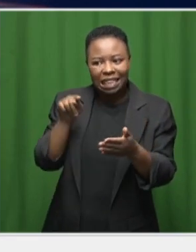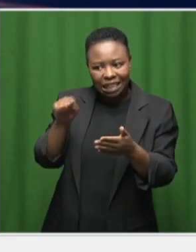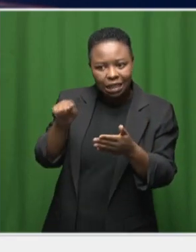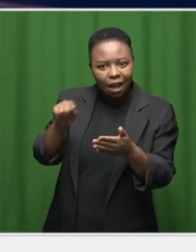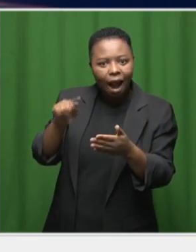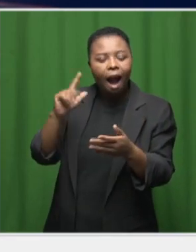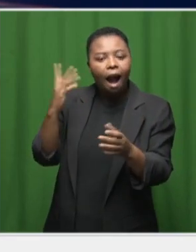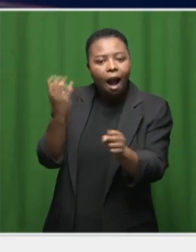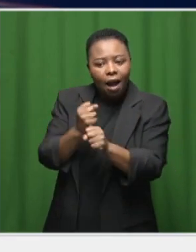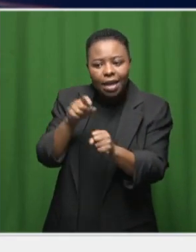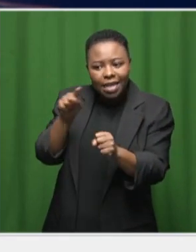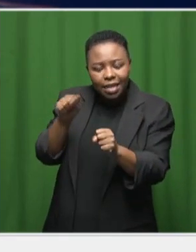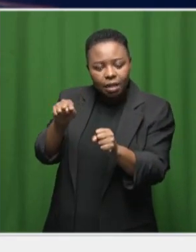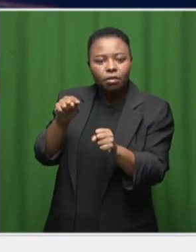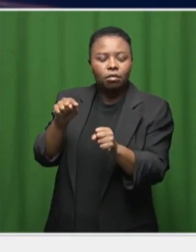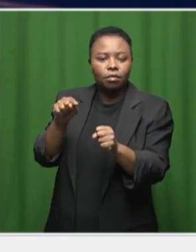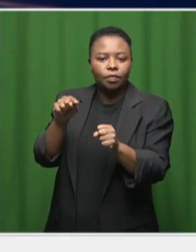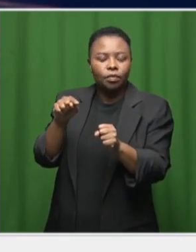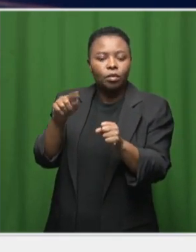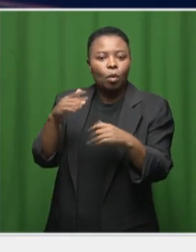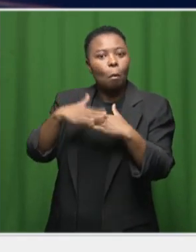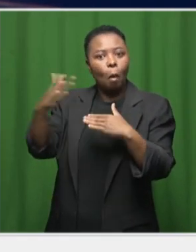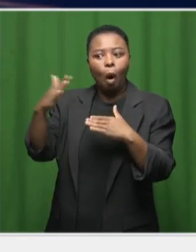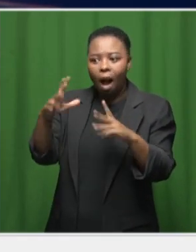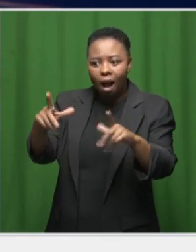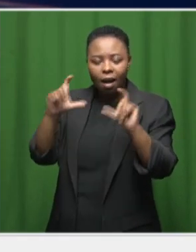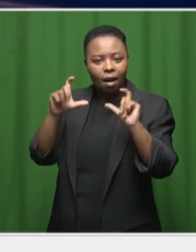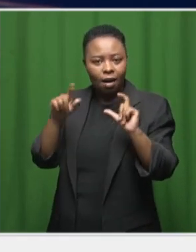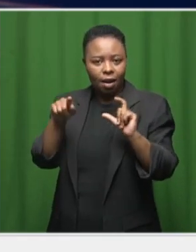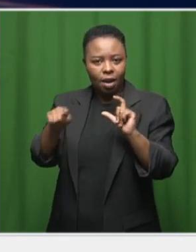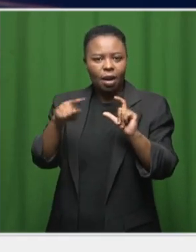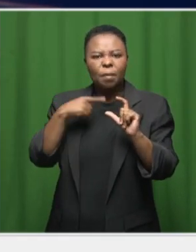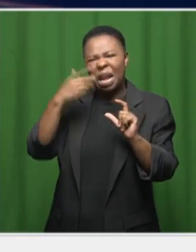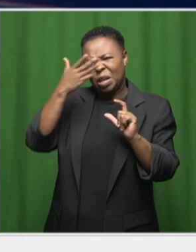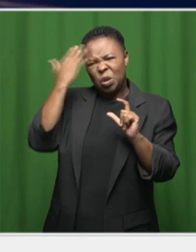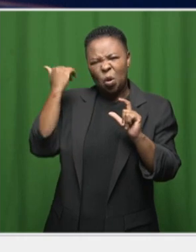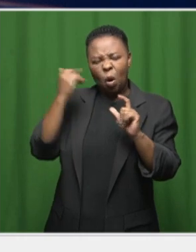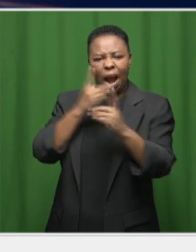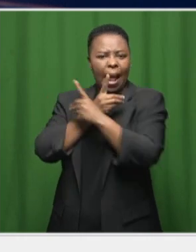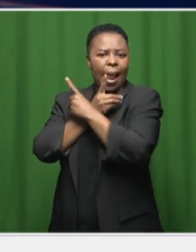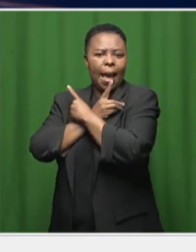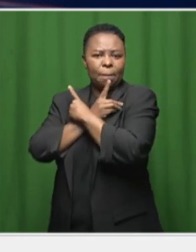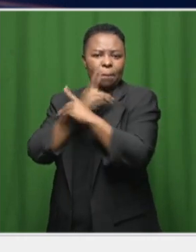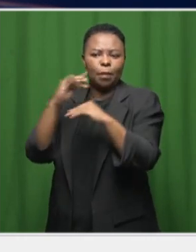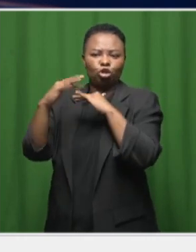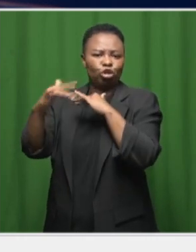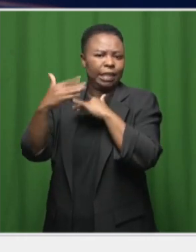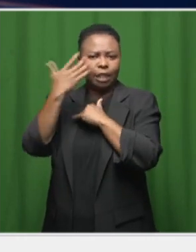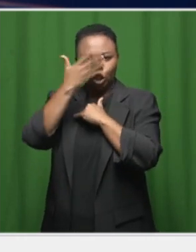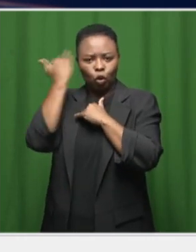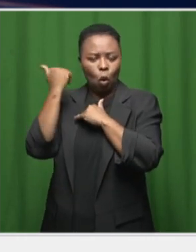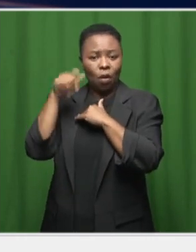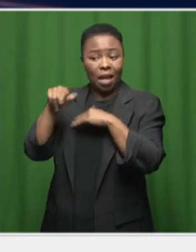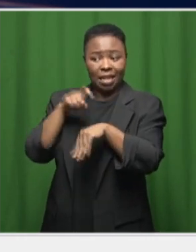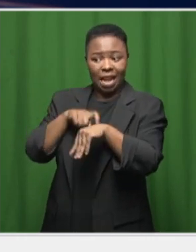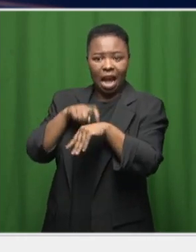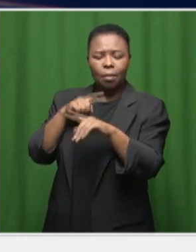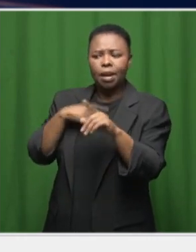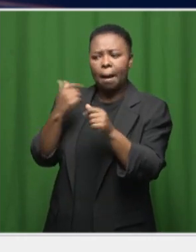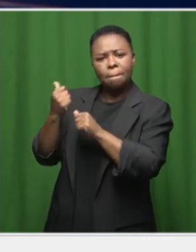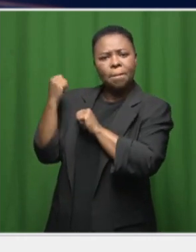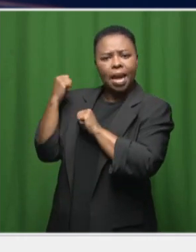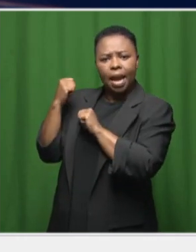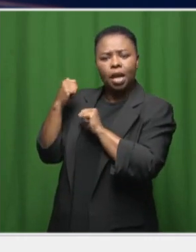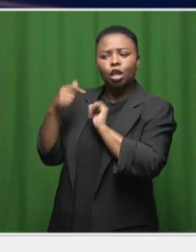then that's when it started. Then I didn't know the jazz club by then. Yeah. And then I went back and